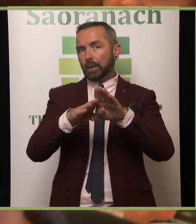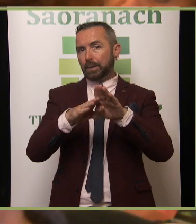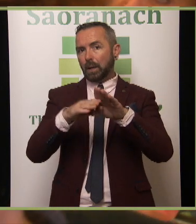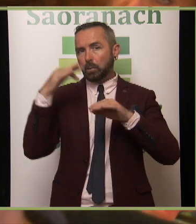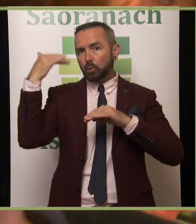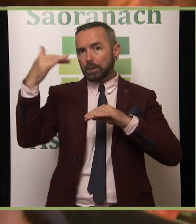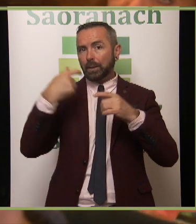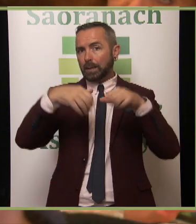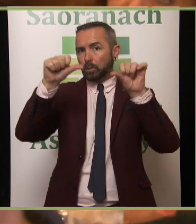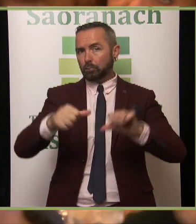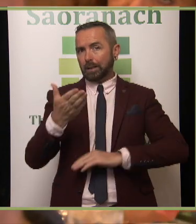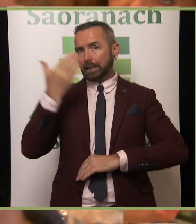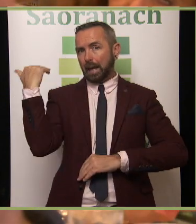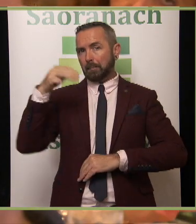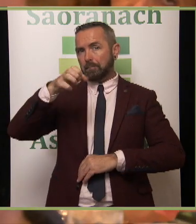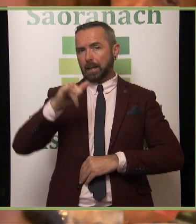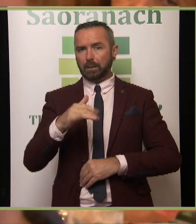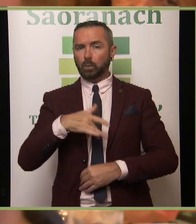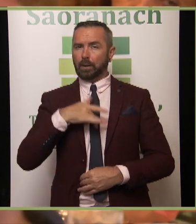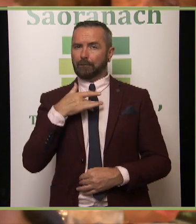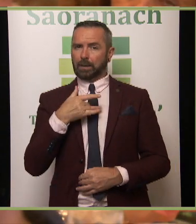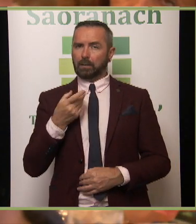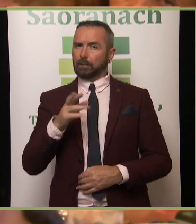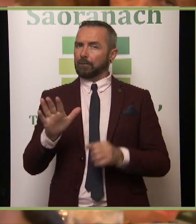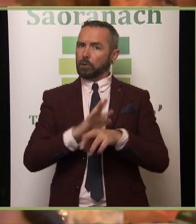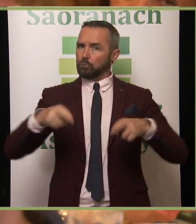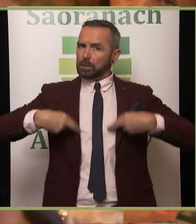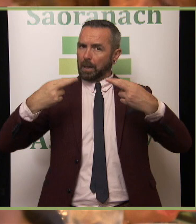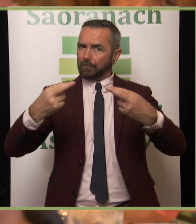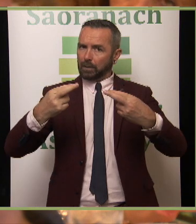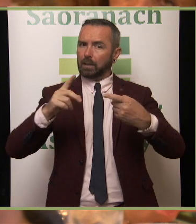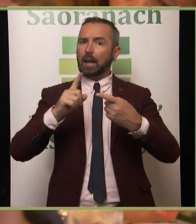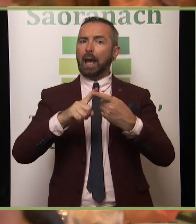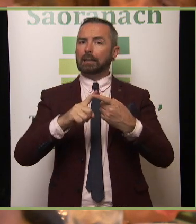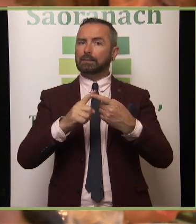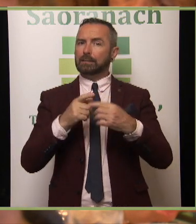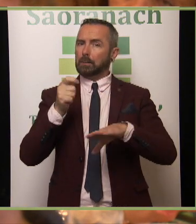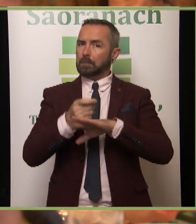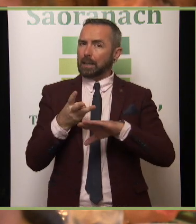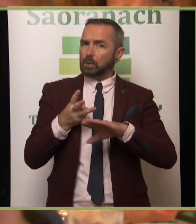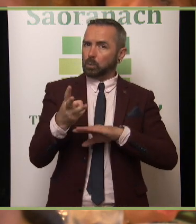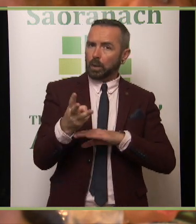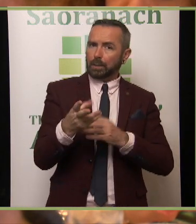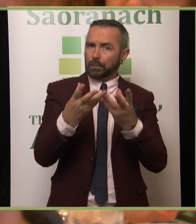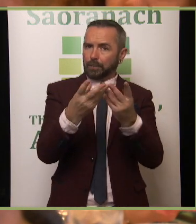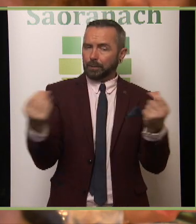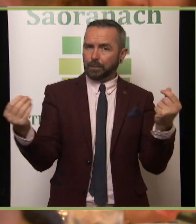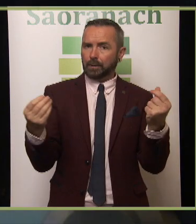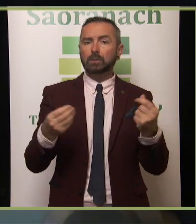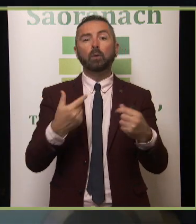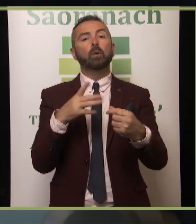with that today, that we'll be respectful, that we'll be efficient, and we'll be collegial in our work today. So we're going to start